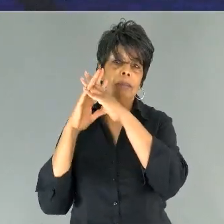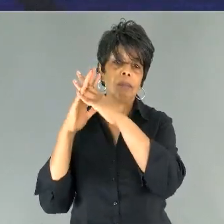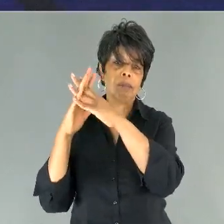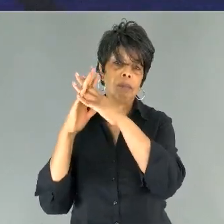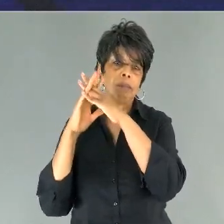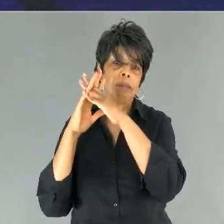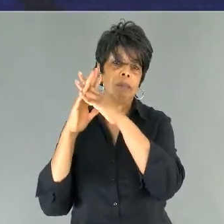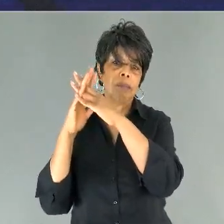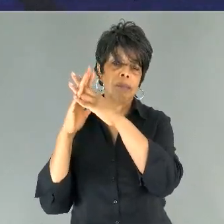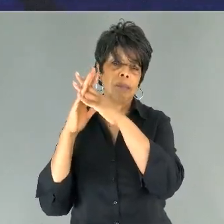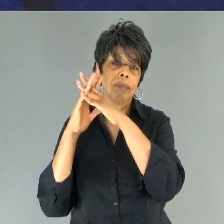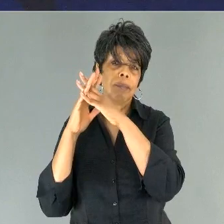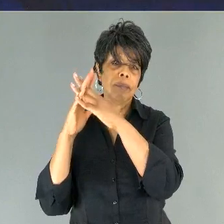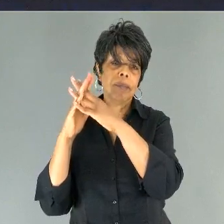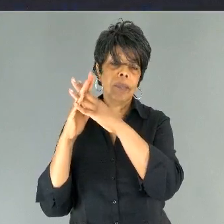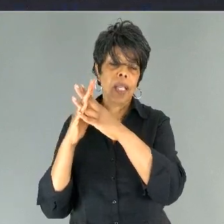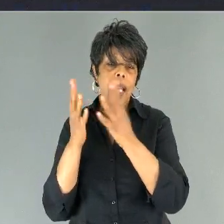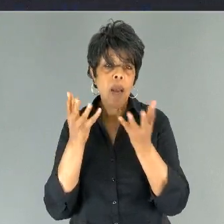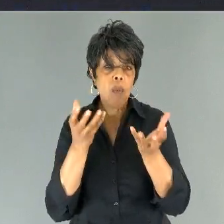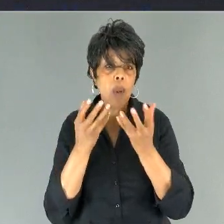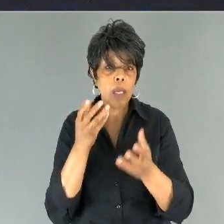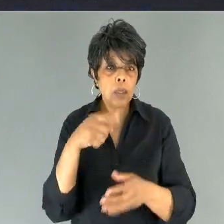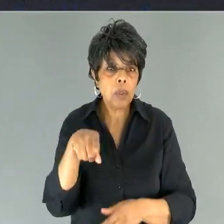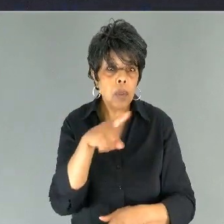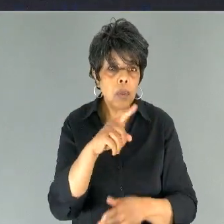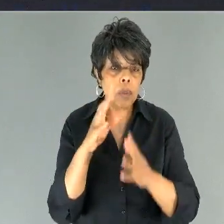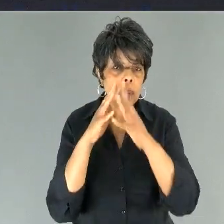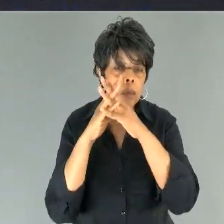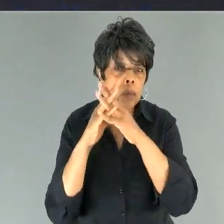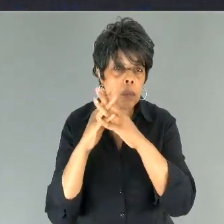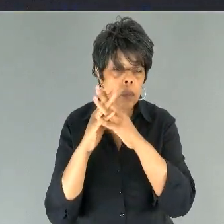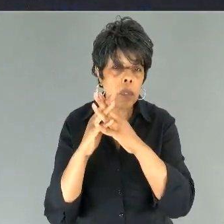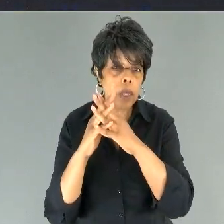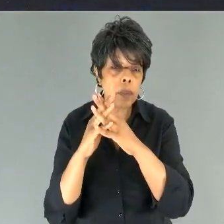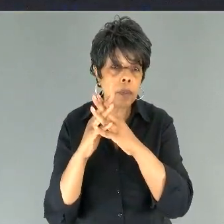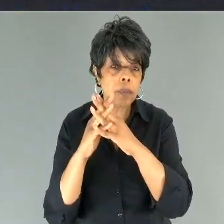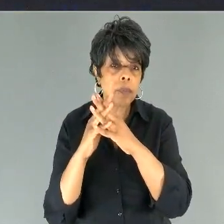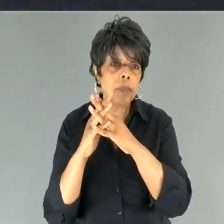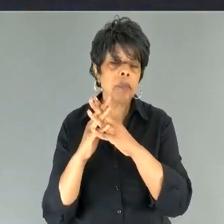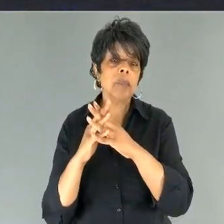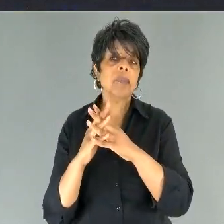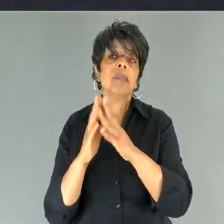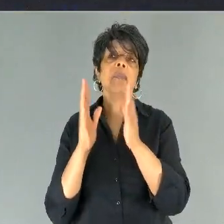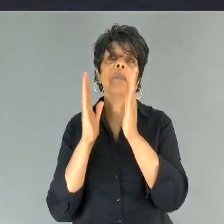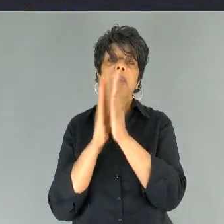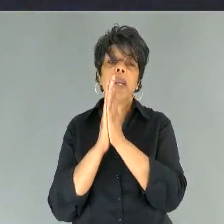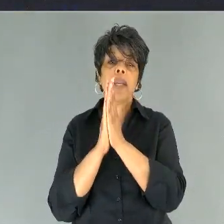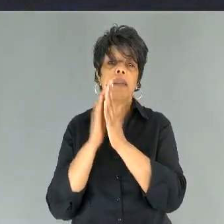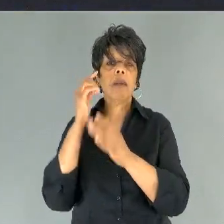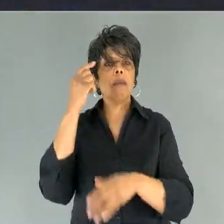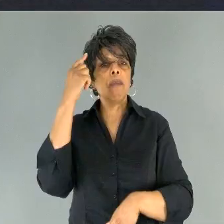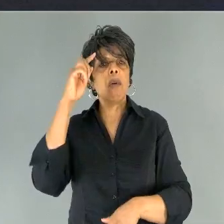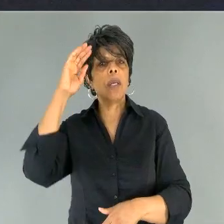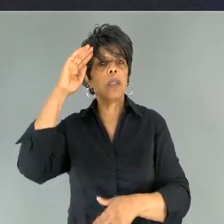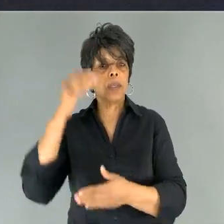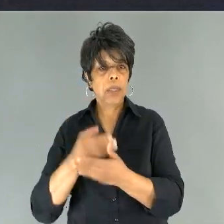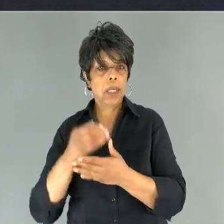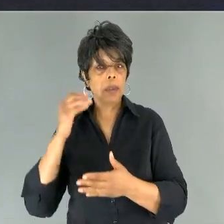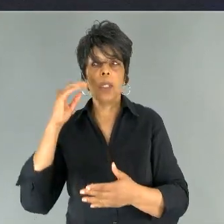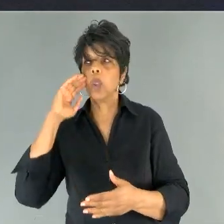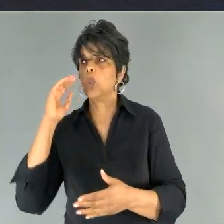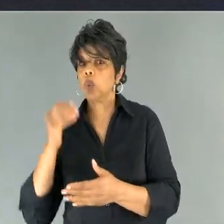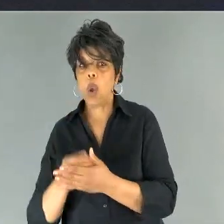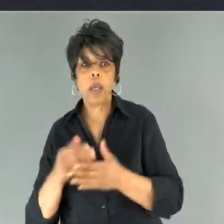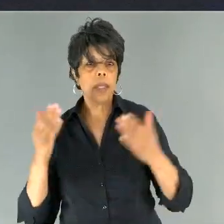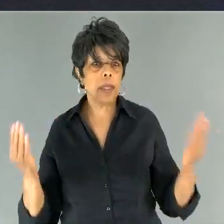seat, I want you to intercede, because there's a son that's here, there's a daughter that's here, there's